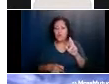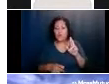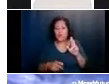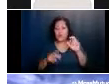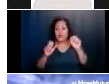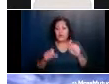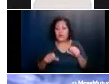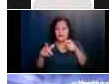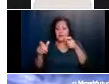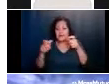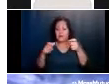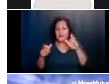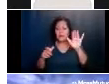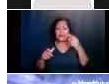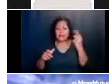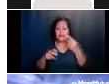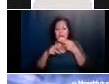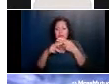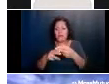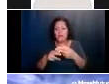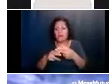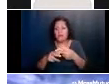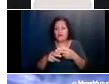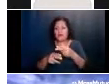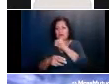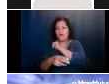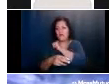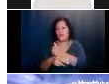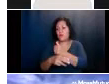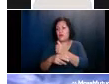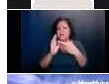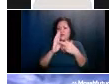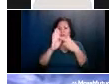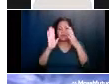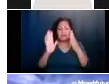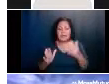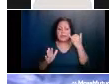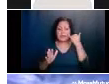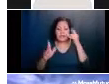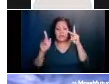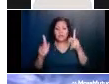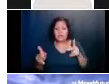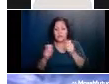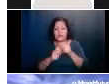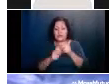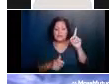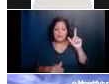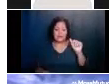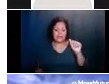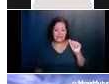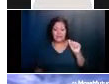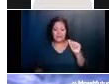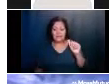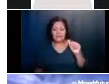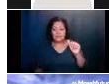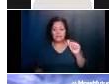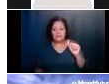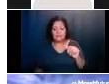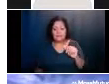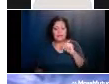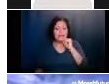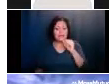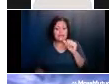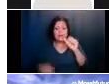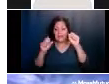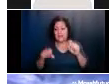be managed by what's called an authorized representative. So if the person with the disability is not able to